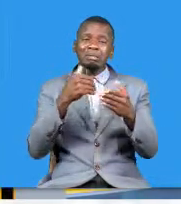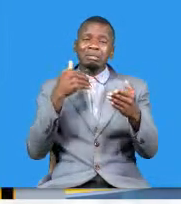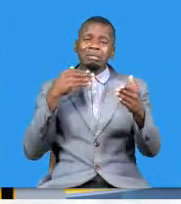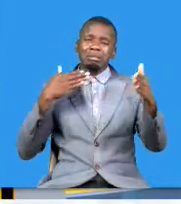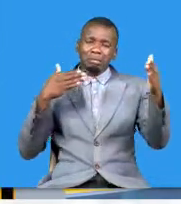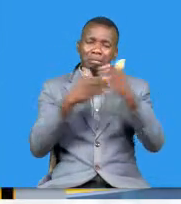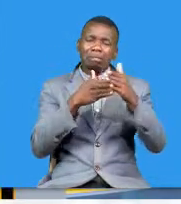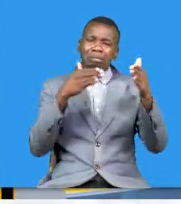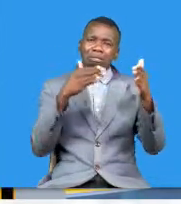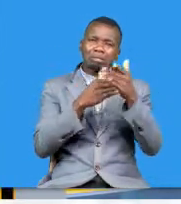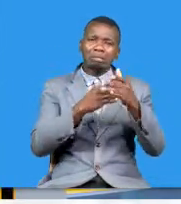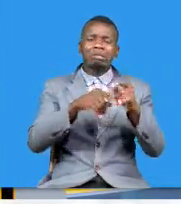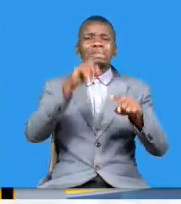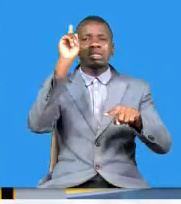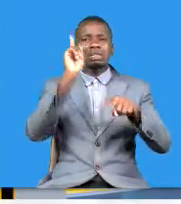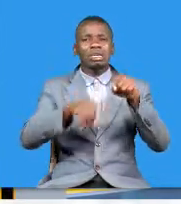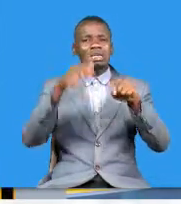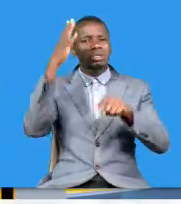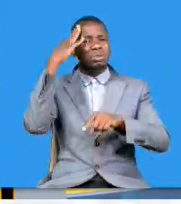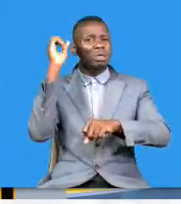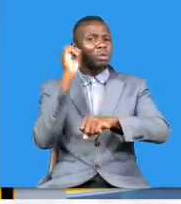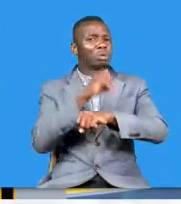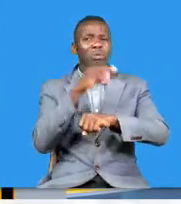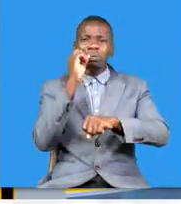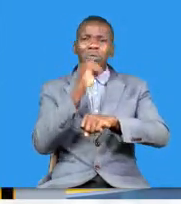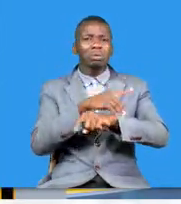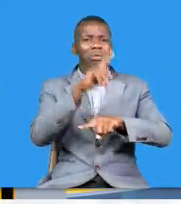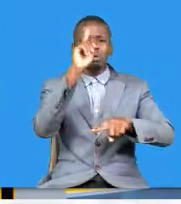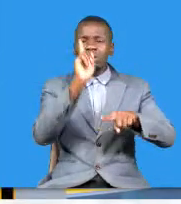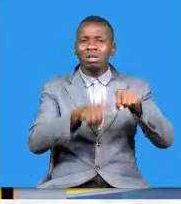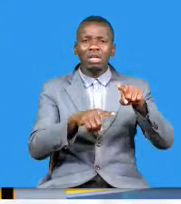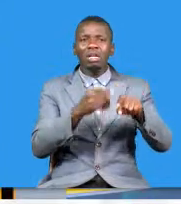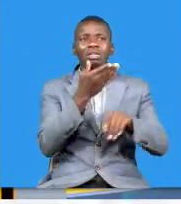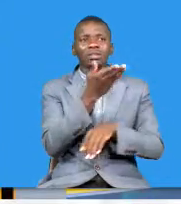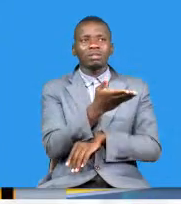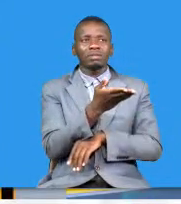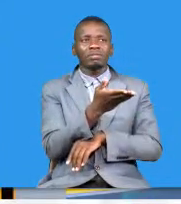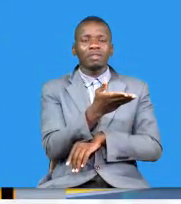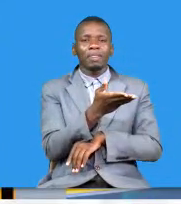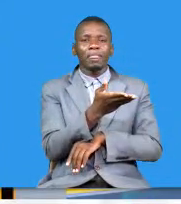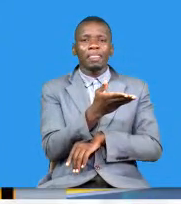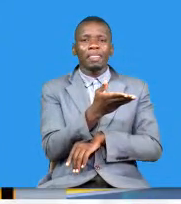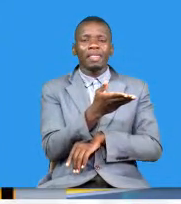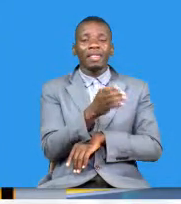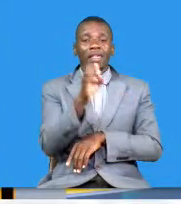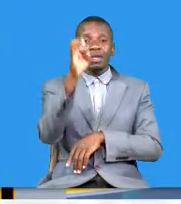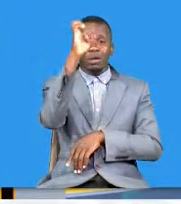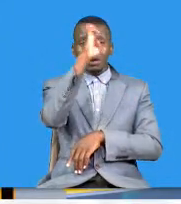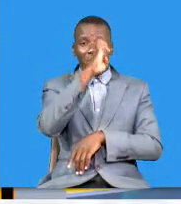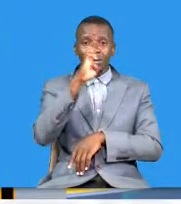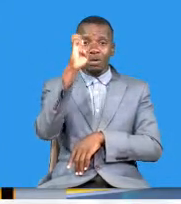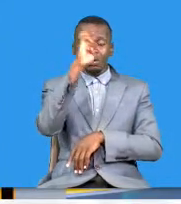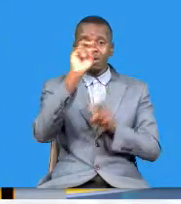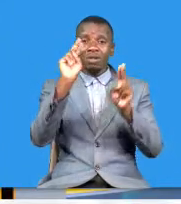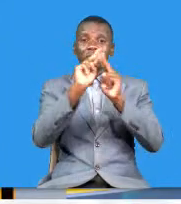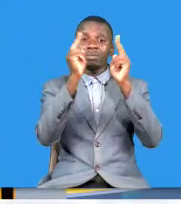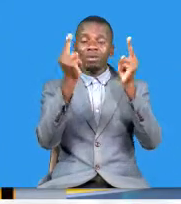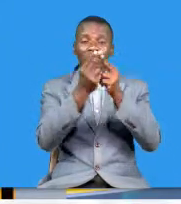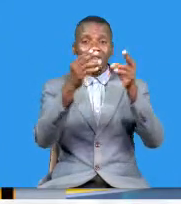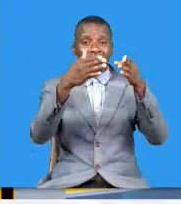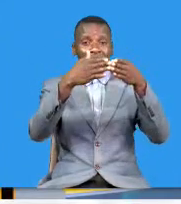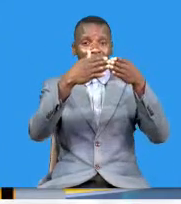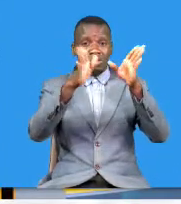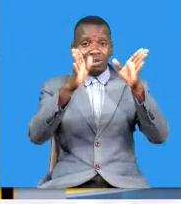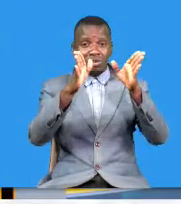failing to dispose garbage at the dam site. And the European Union has launched a